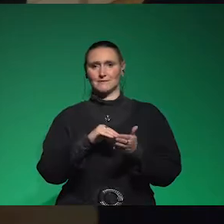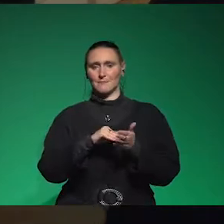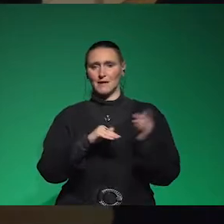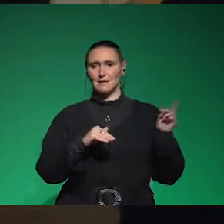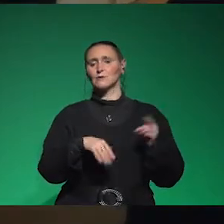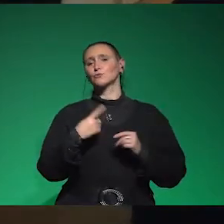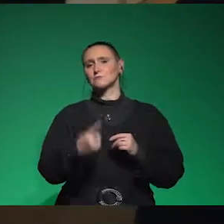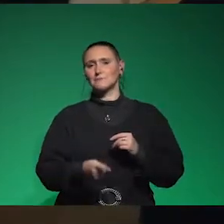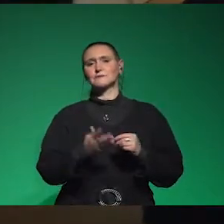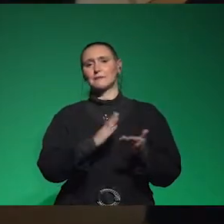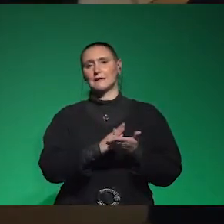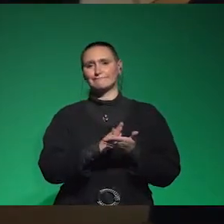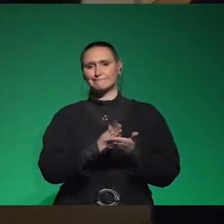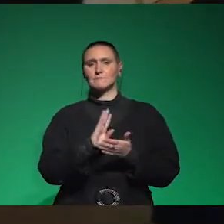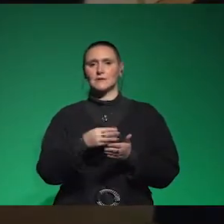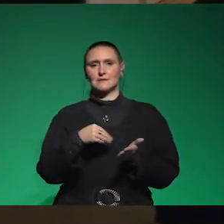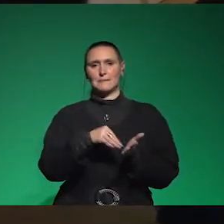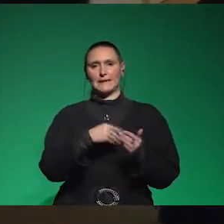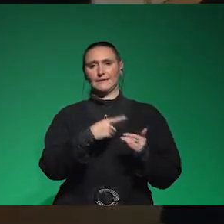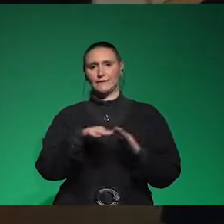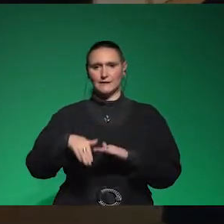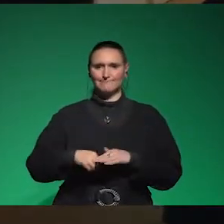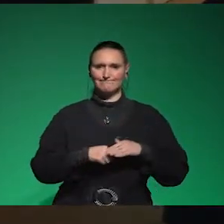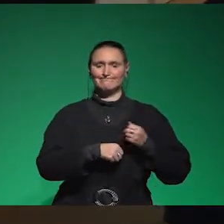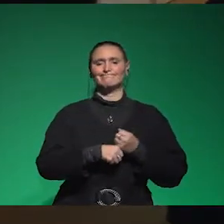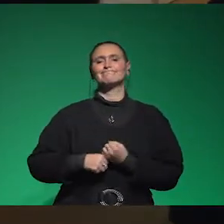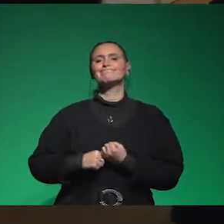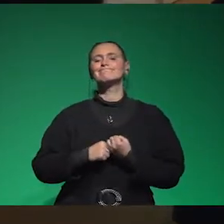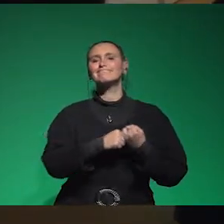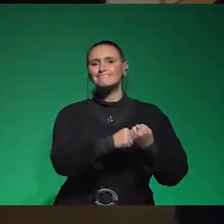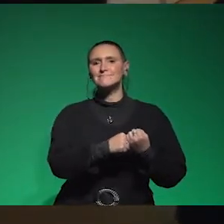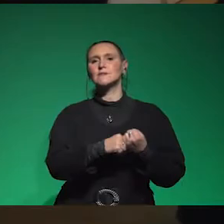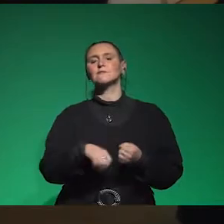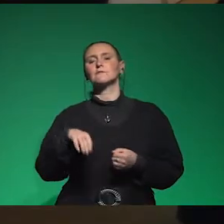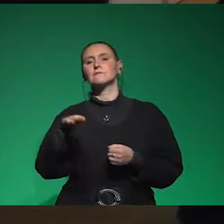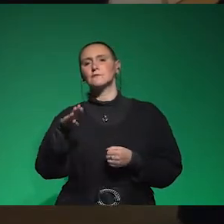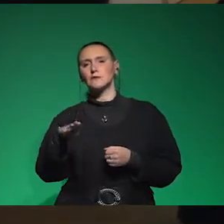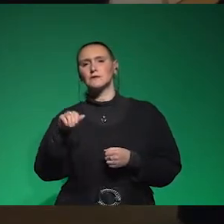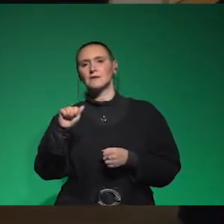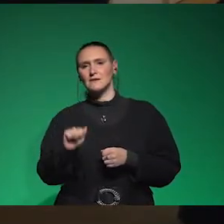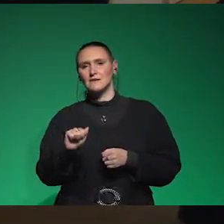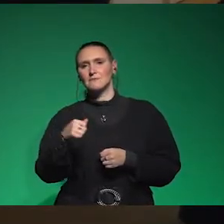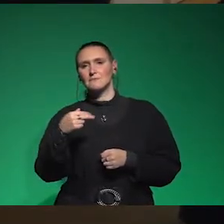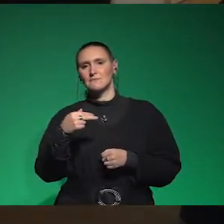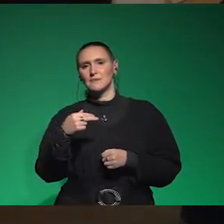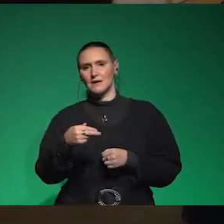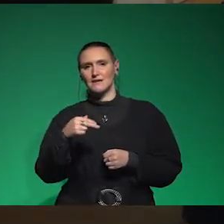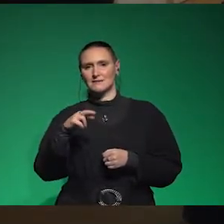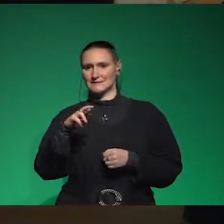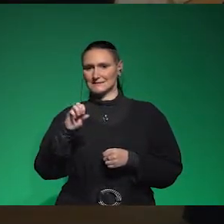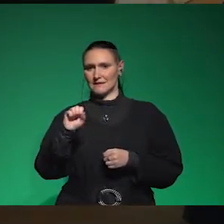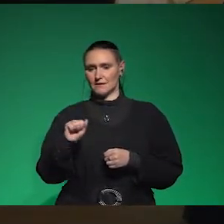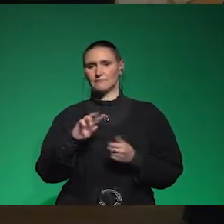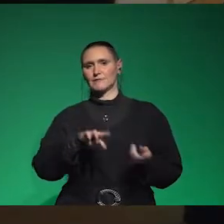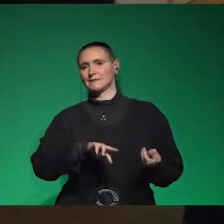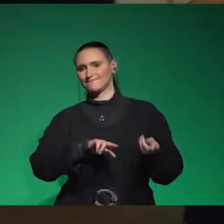from Bahasa into English. And as you can see, you